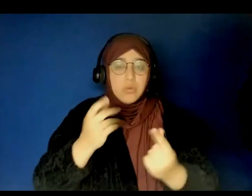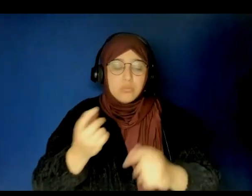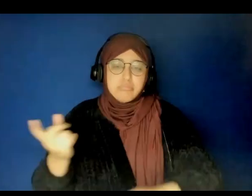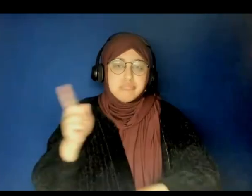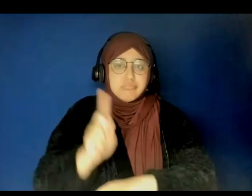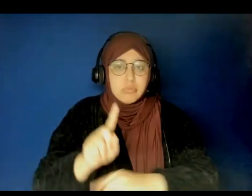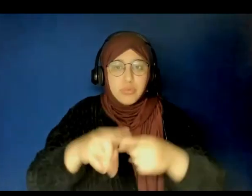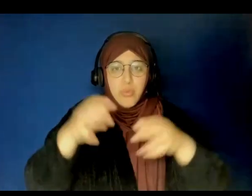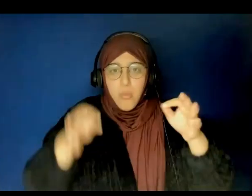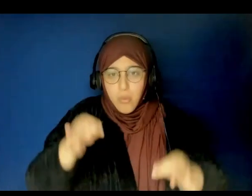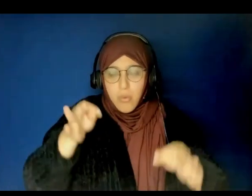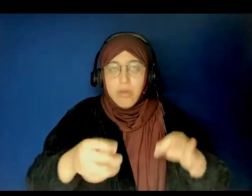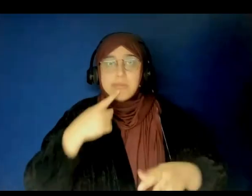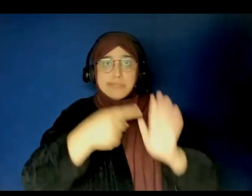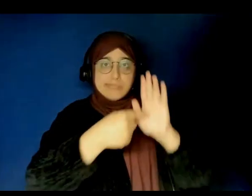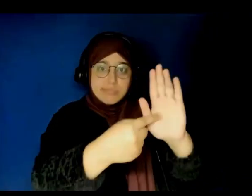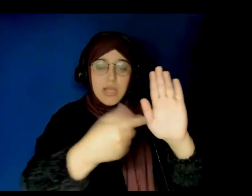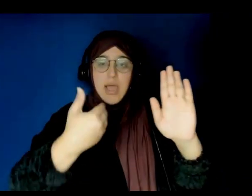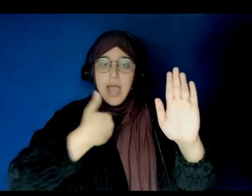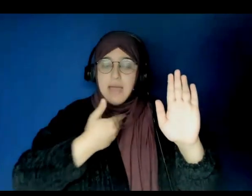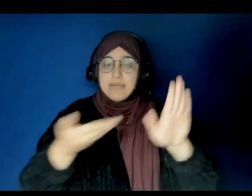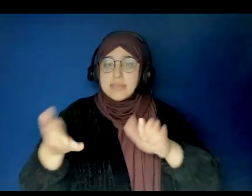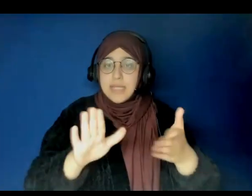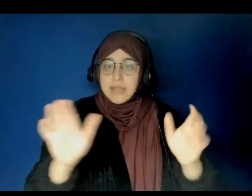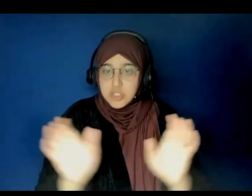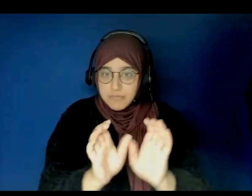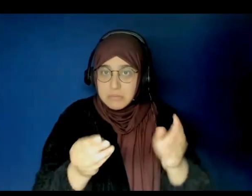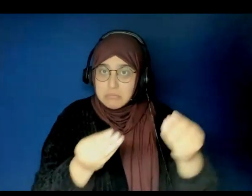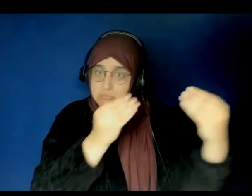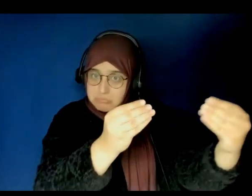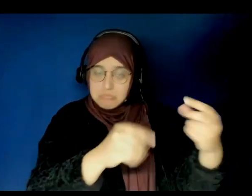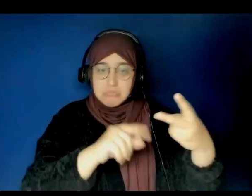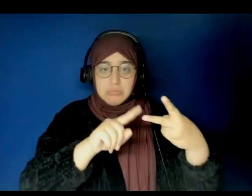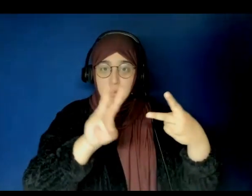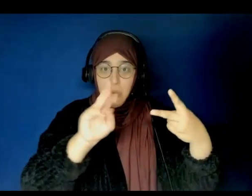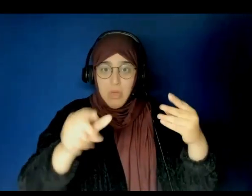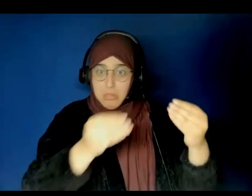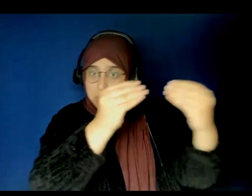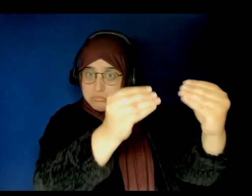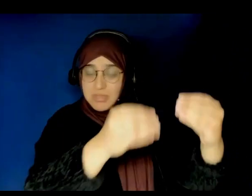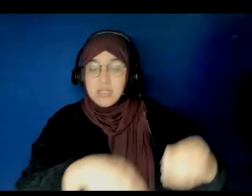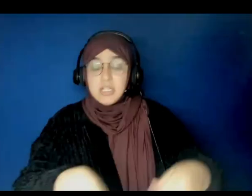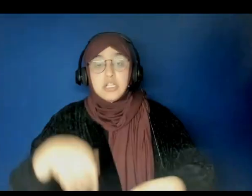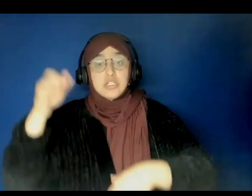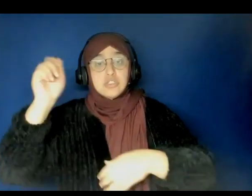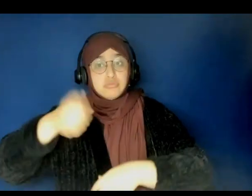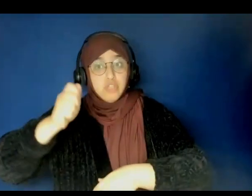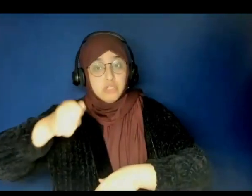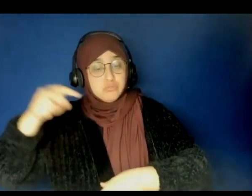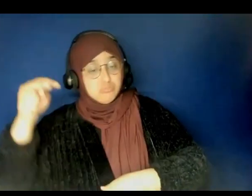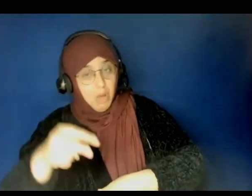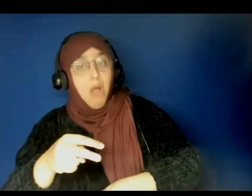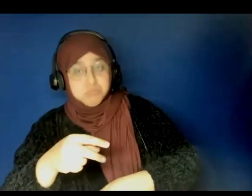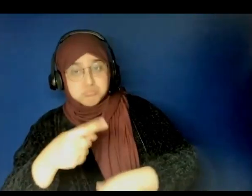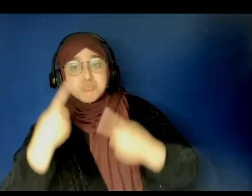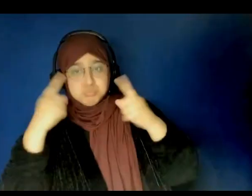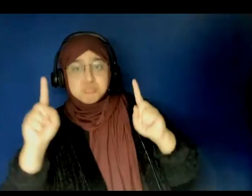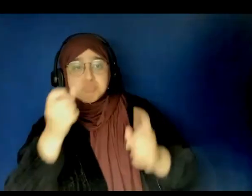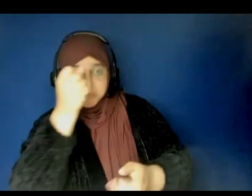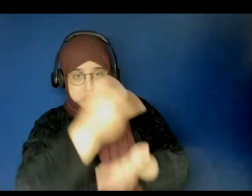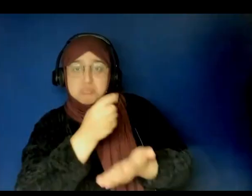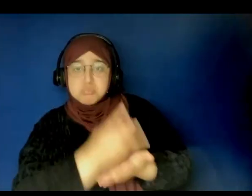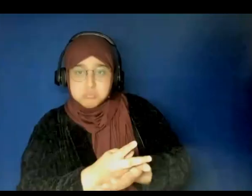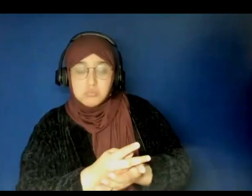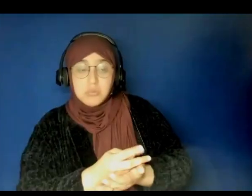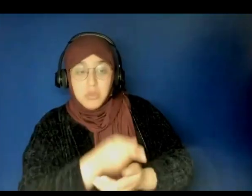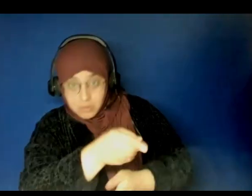certificate, here's the will. It all checks out. The judge will say, yes, it checks out. Name, you're so-and-so.